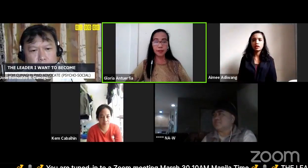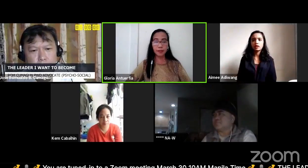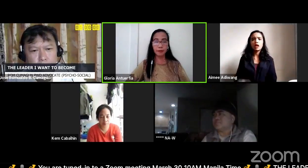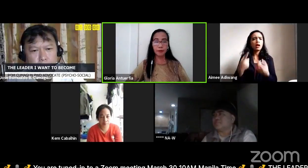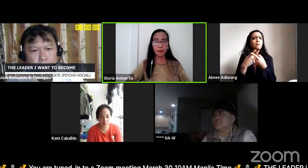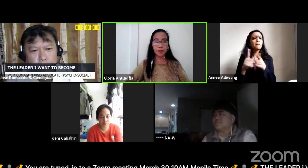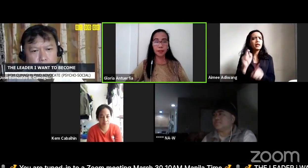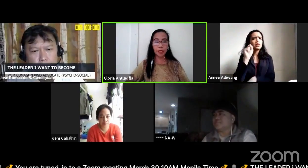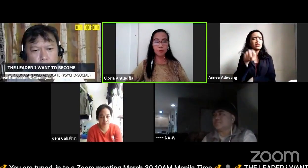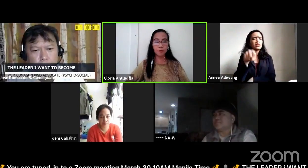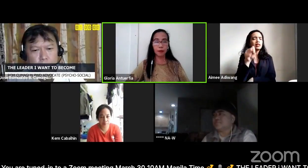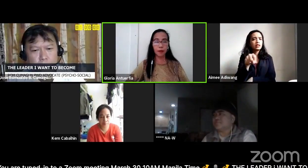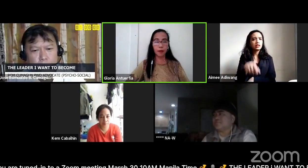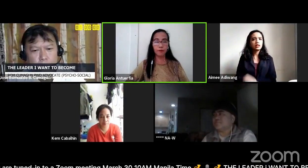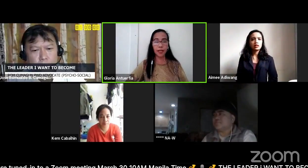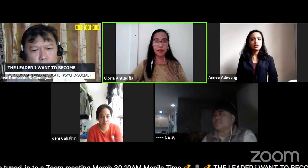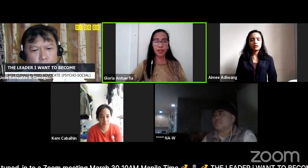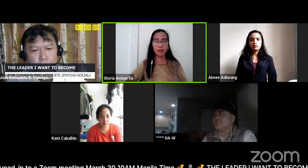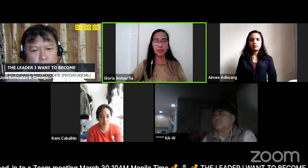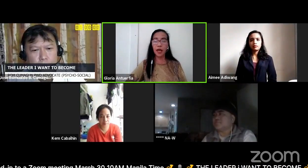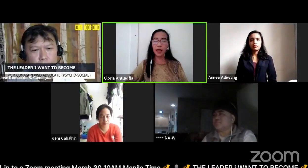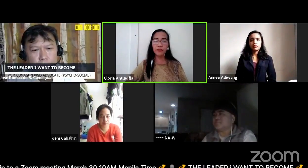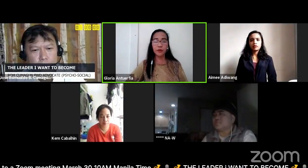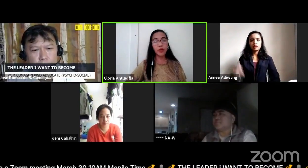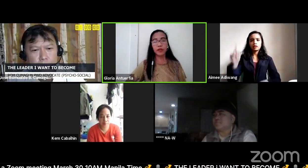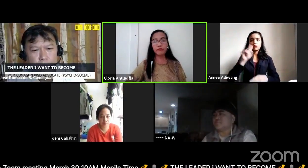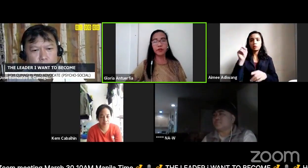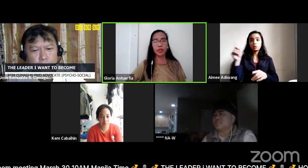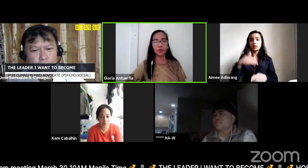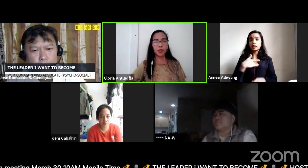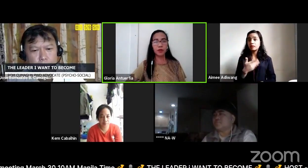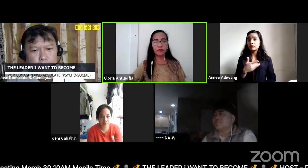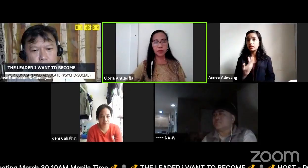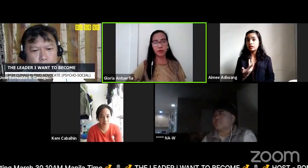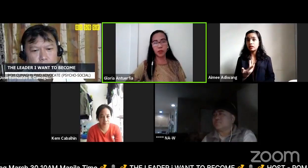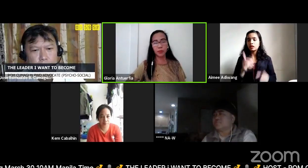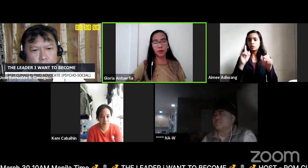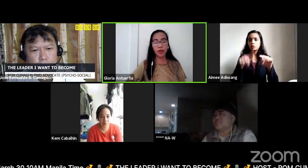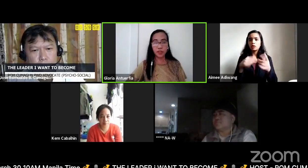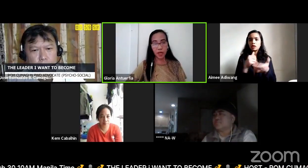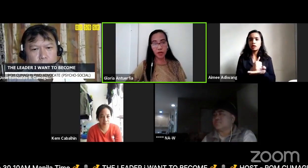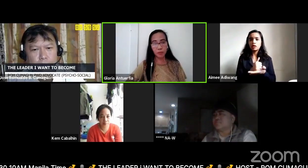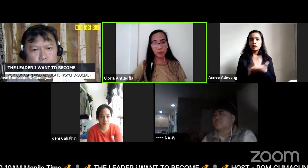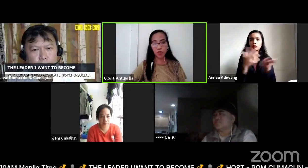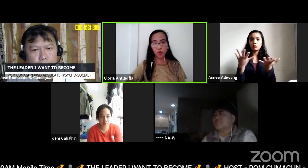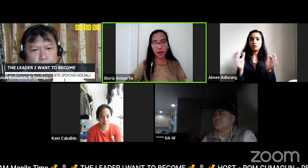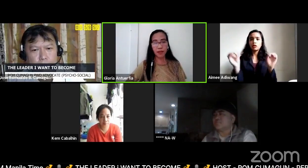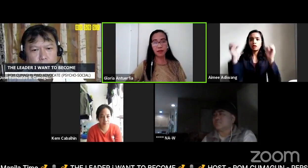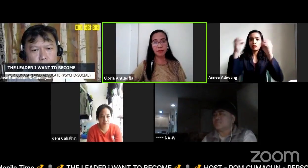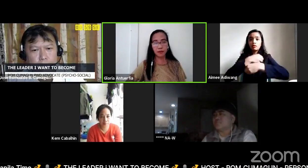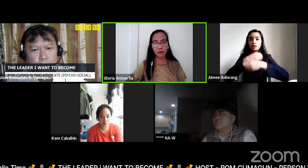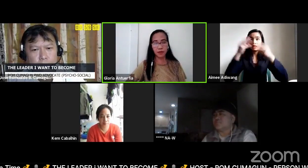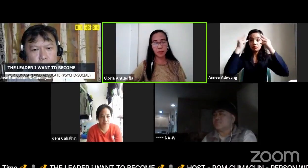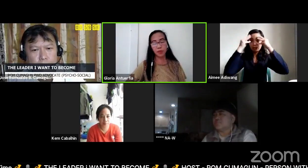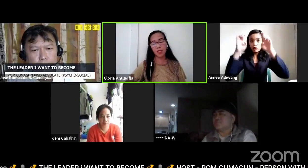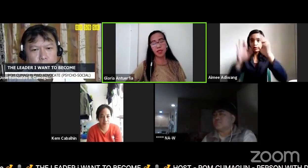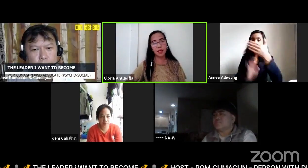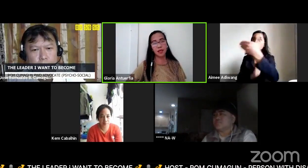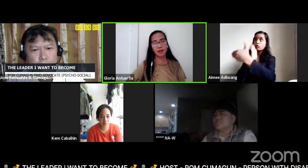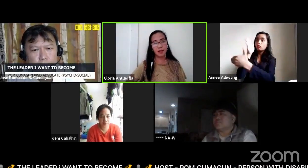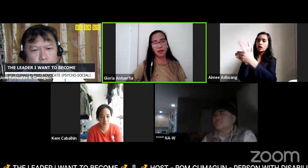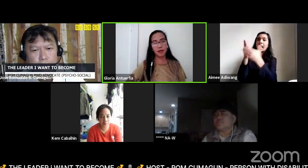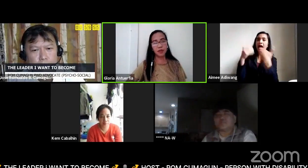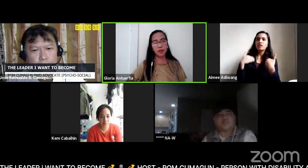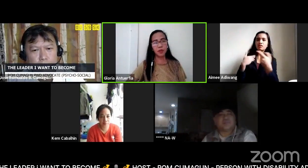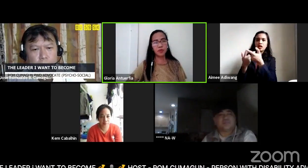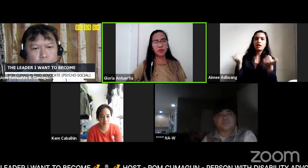course, instant availing this is we refer them to the office of the mayor because we have that in the